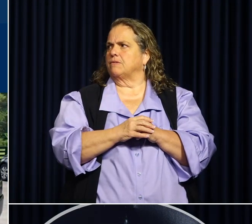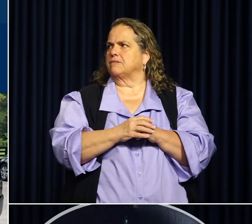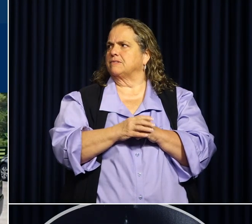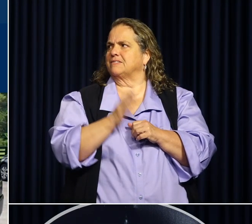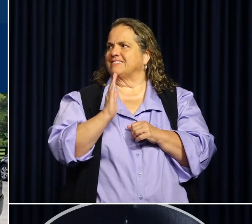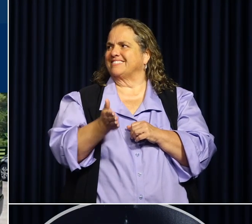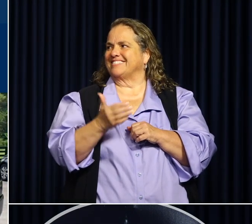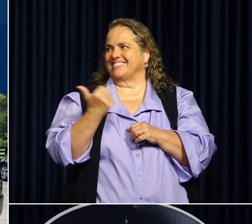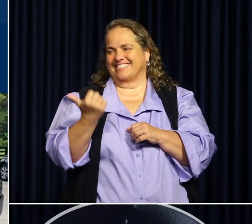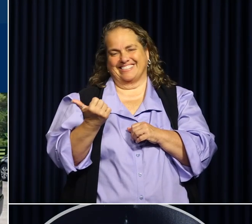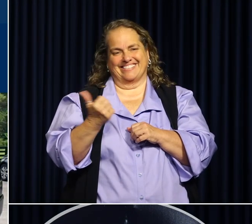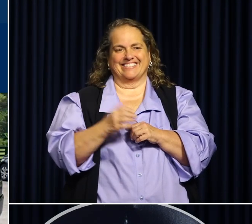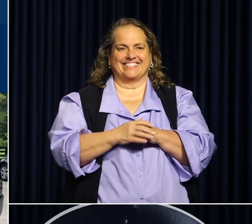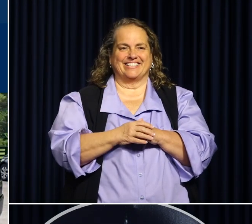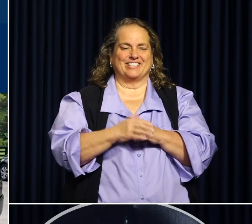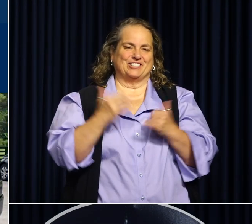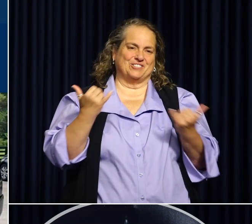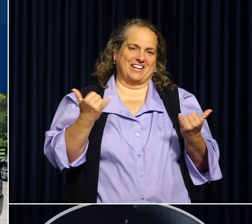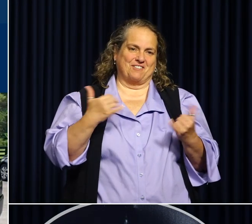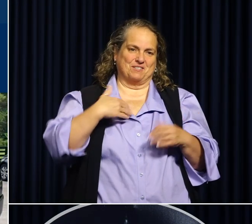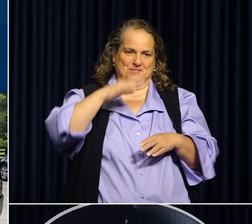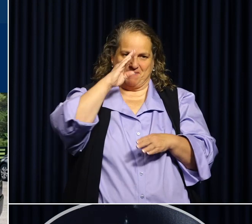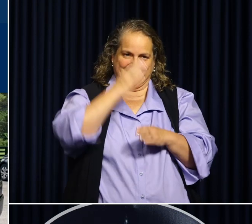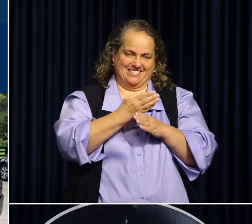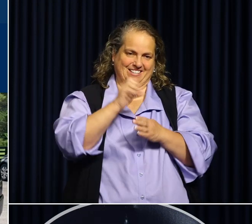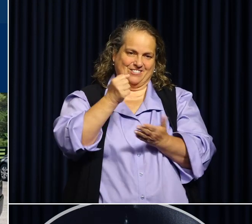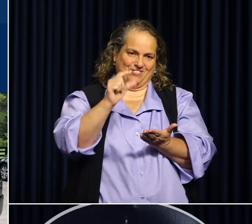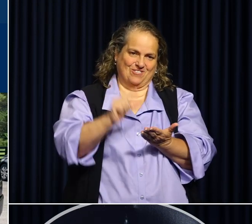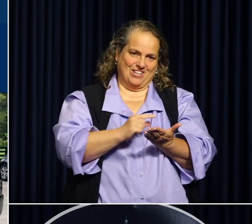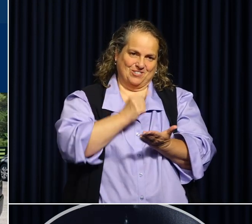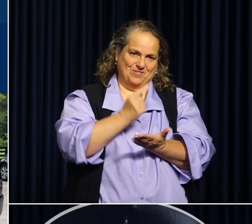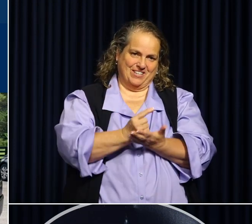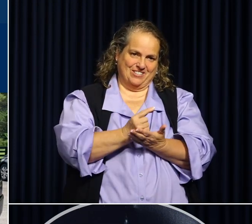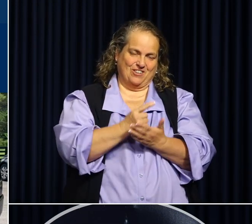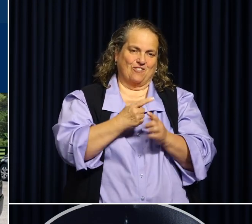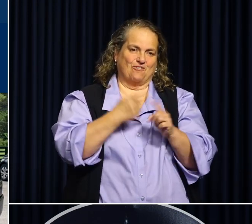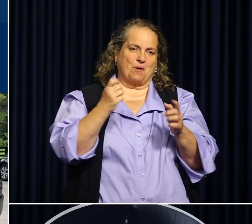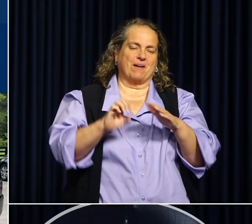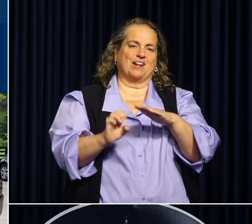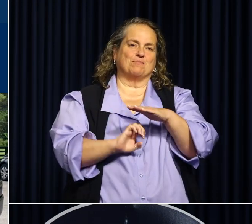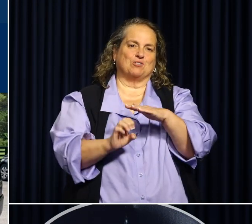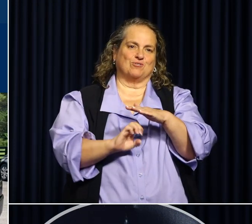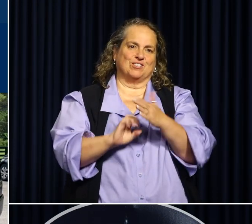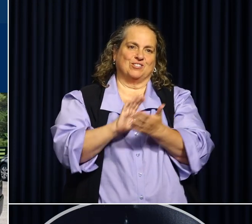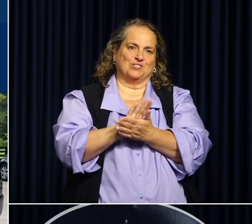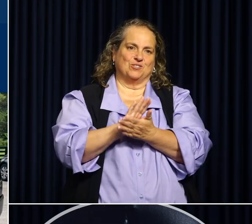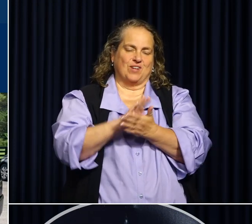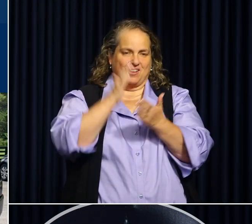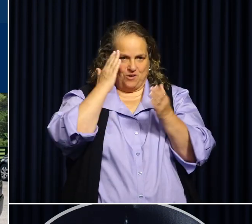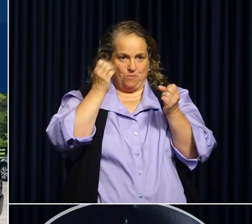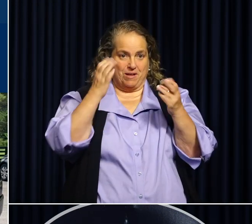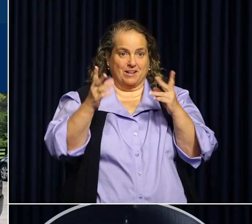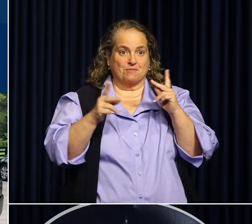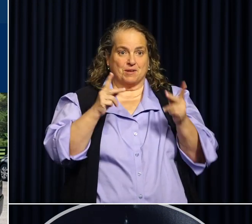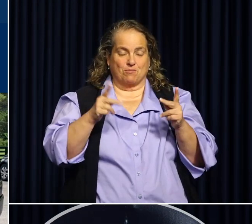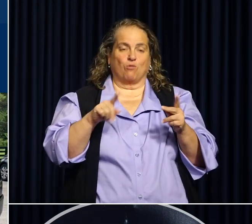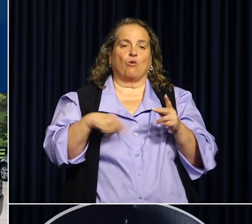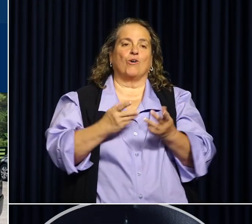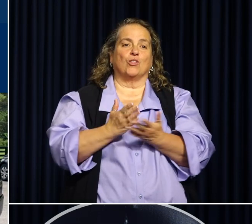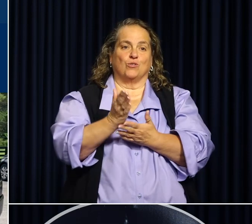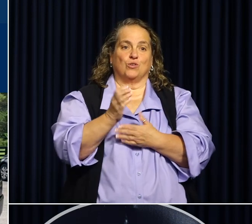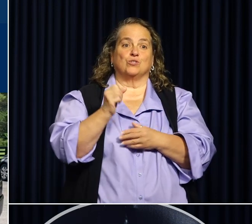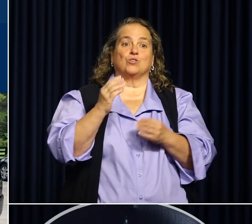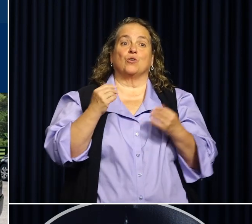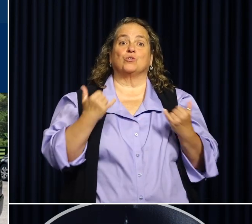All right. Today was my son's graduation from elementary school, and I know a lot of people are going through this. So